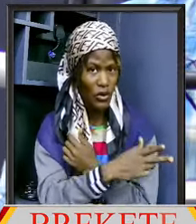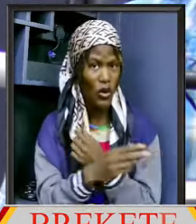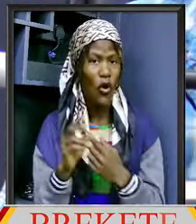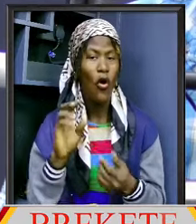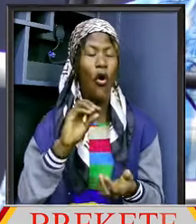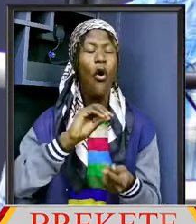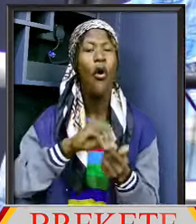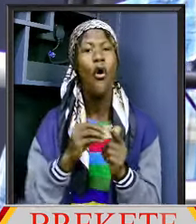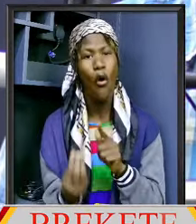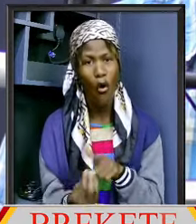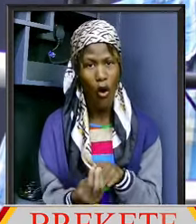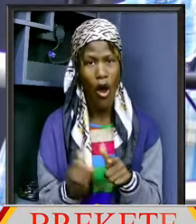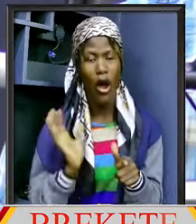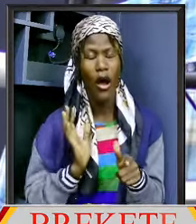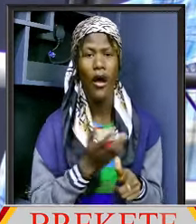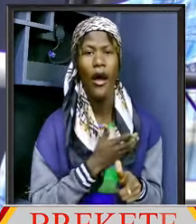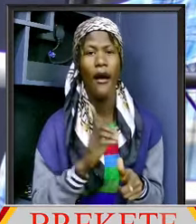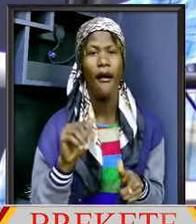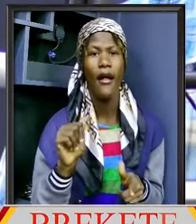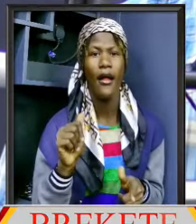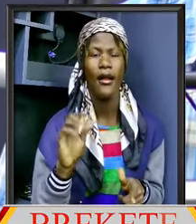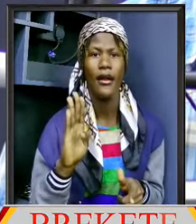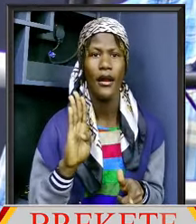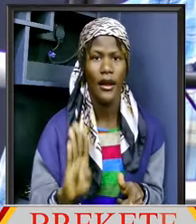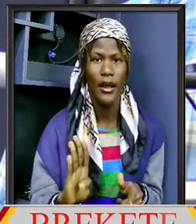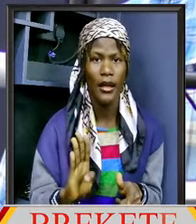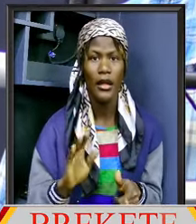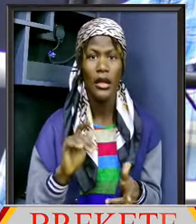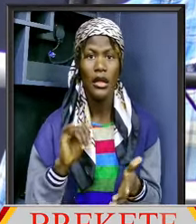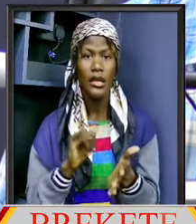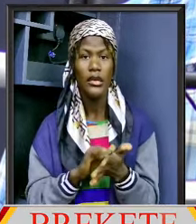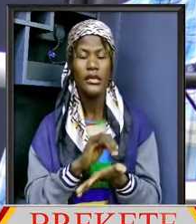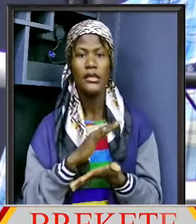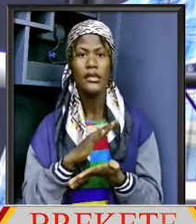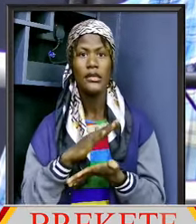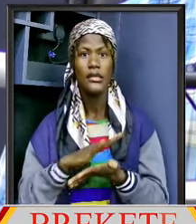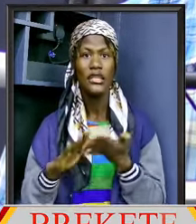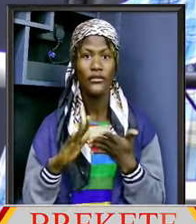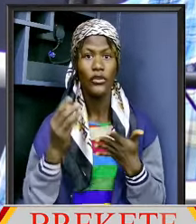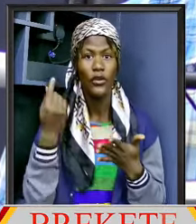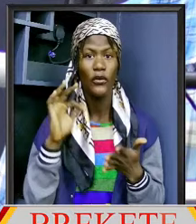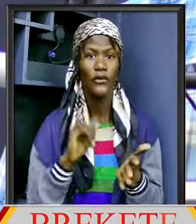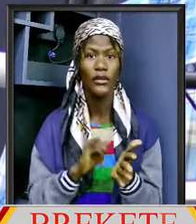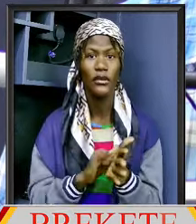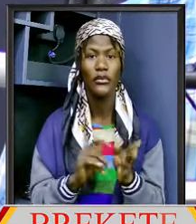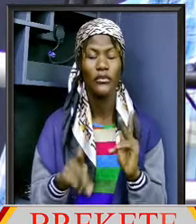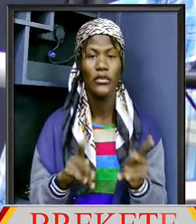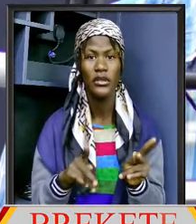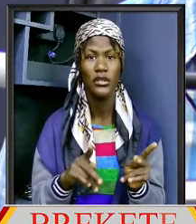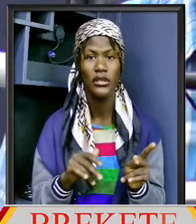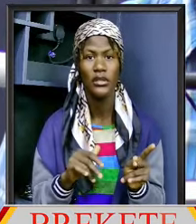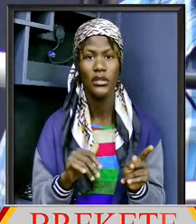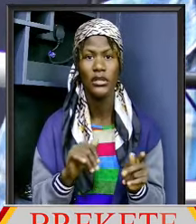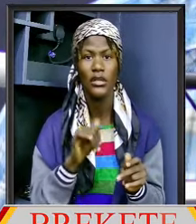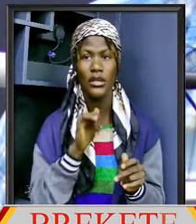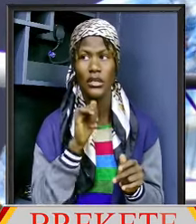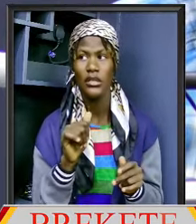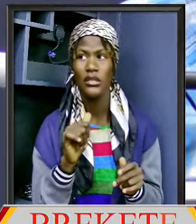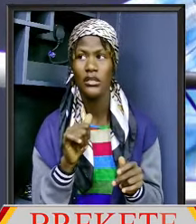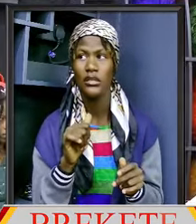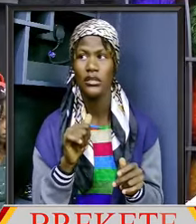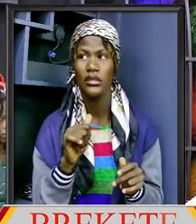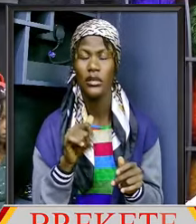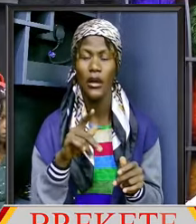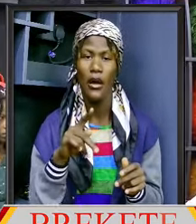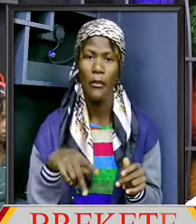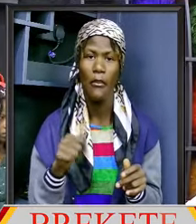to them, that person also, the safety of that person will become paramount. So